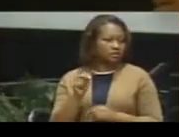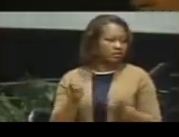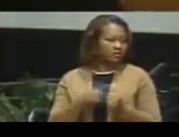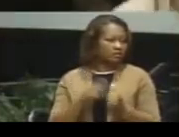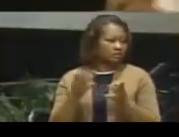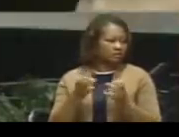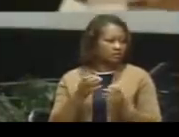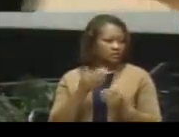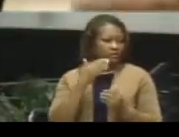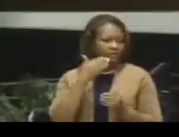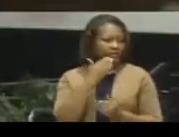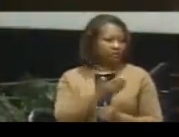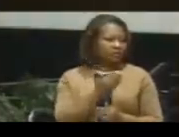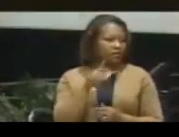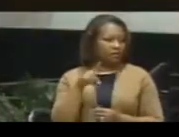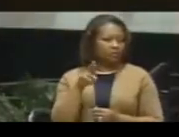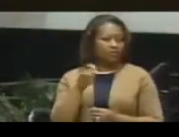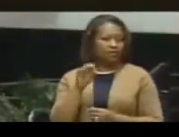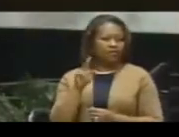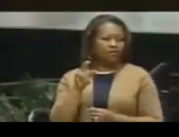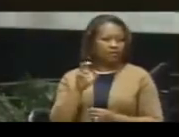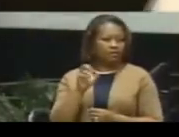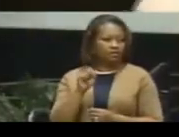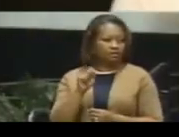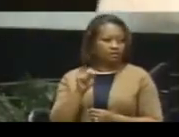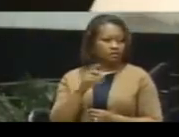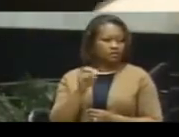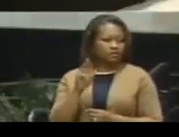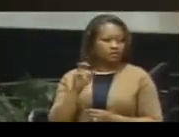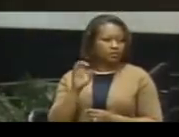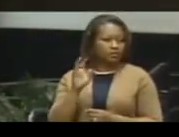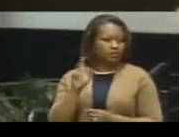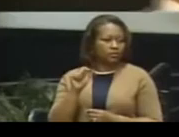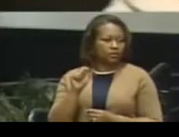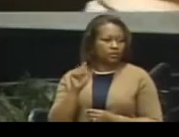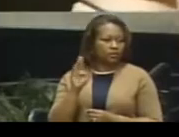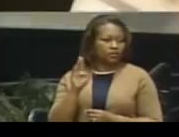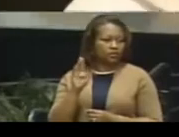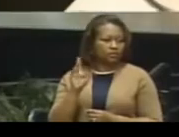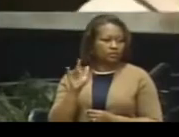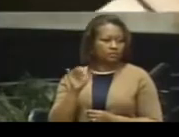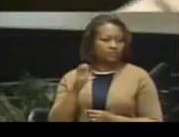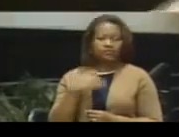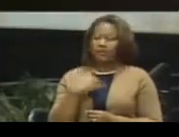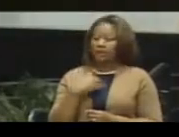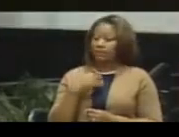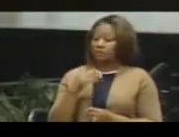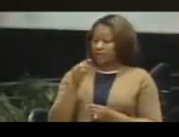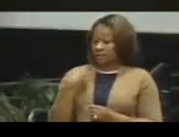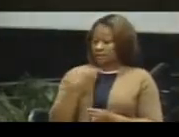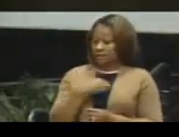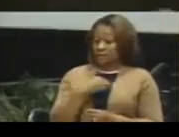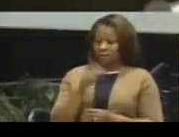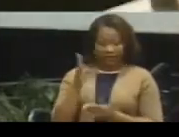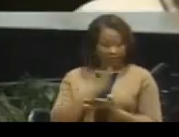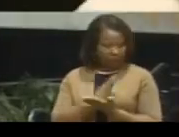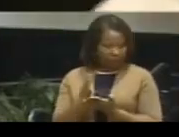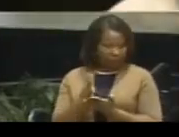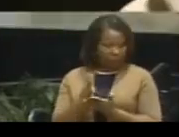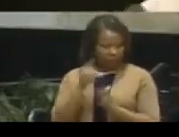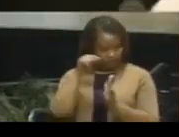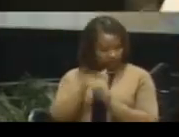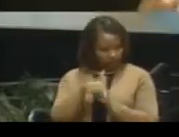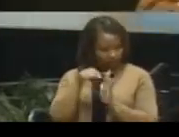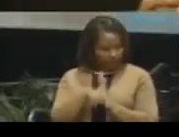I want to thank Provost Mark Hardy and Robert Blaine. I was a member of this summer's QEP 4-week intensive. And